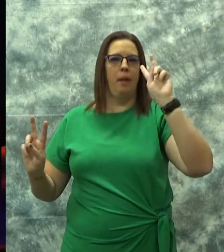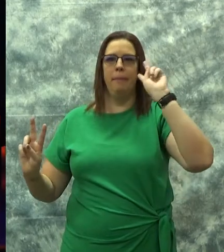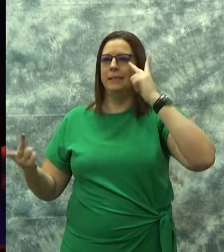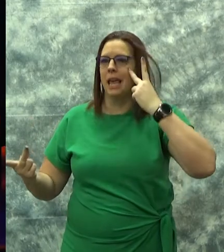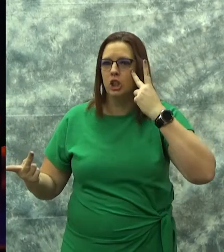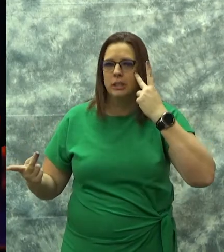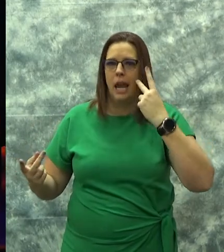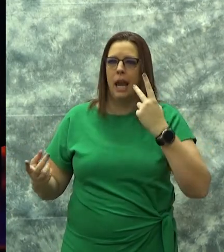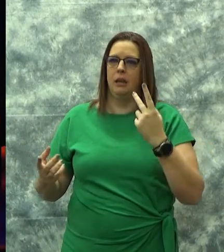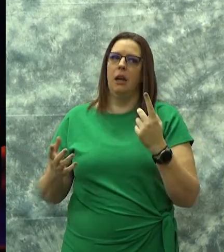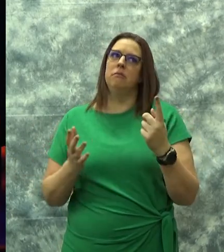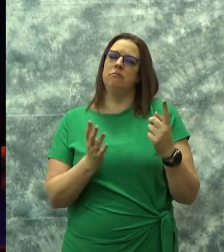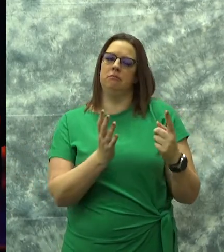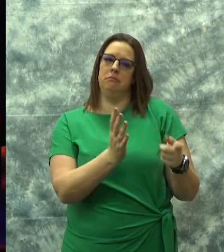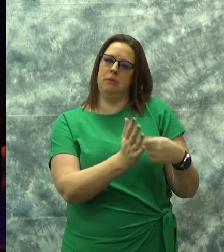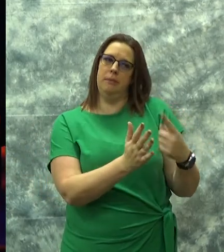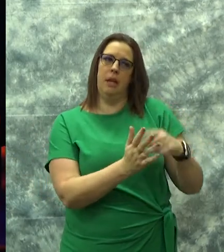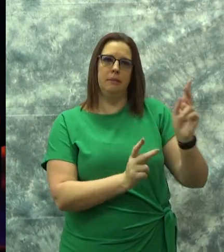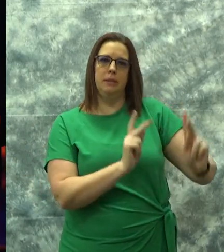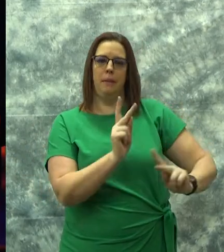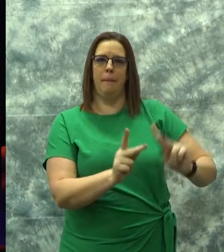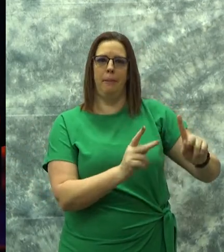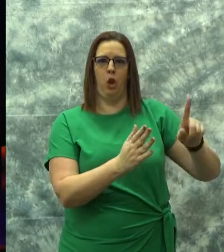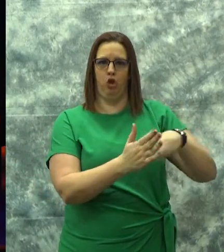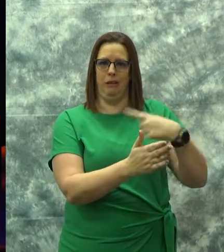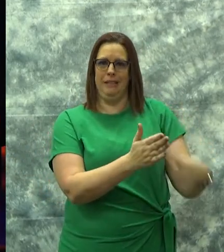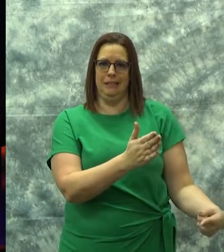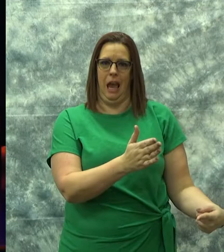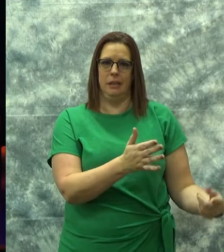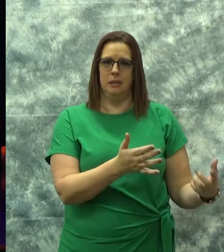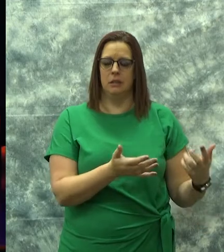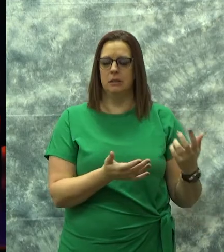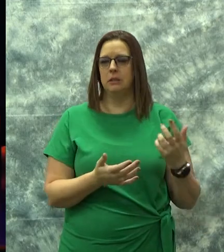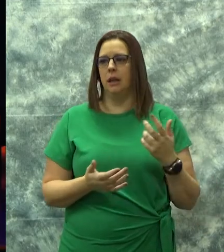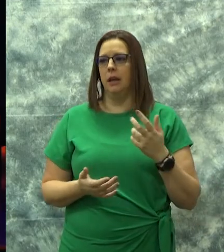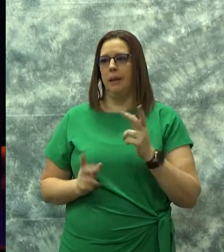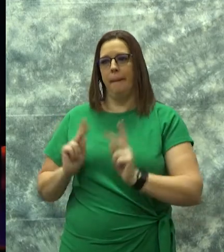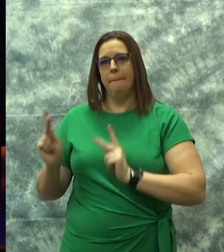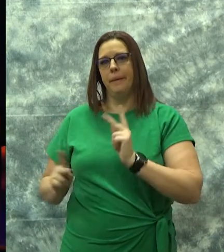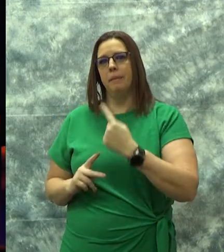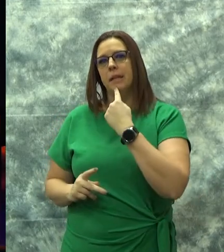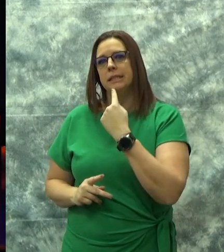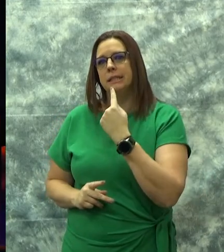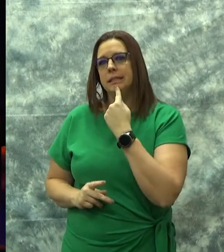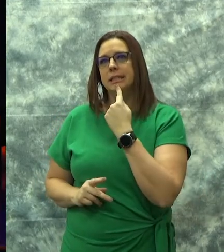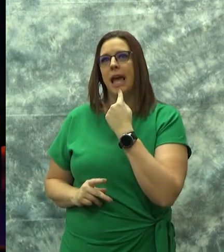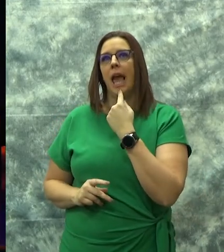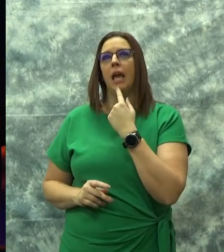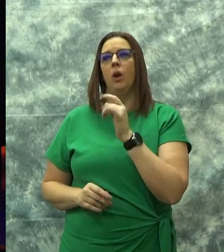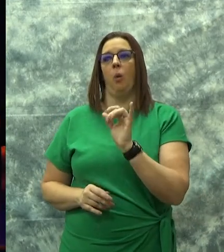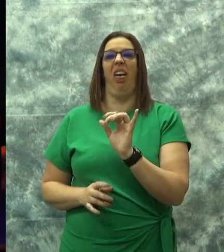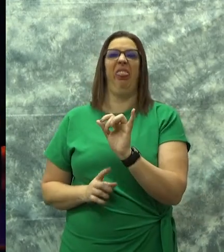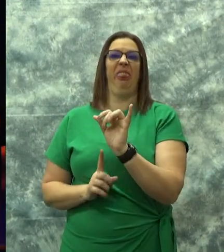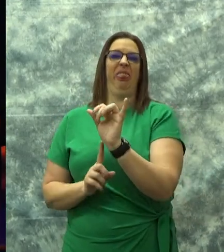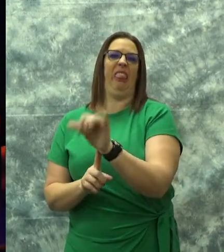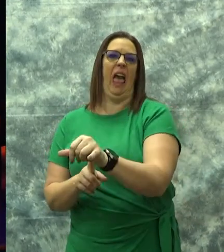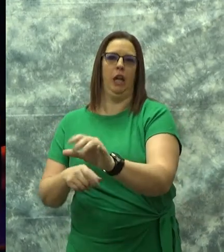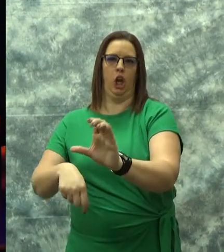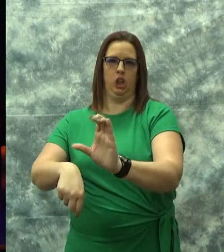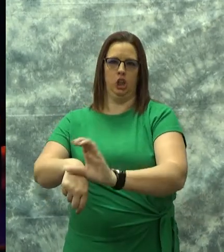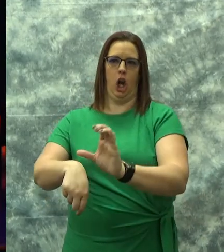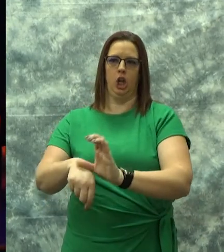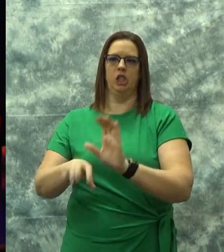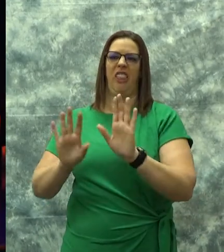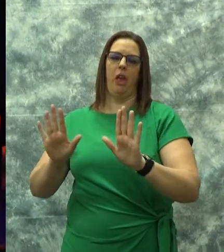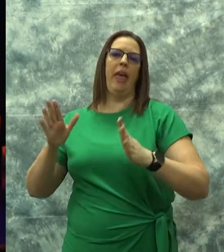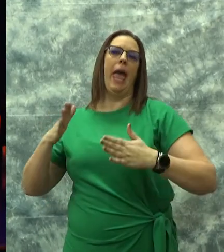the teaching and some people criticize us about who are outside of the teaching is that people will say, well, that